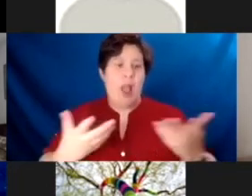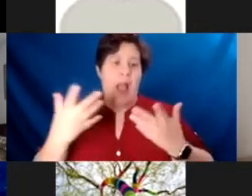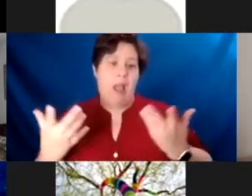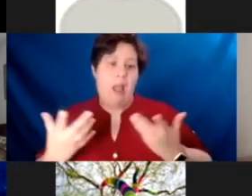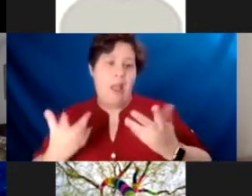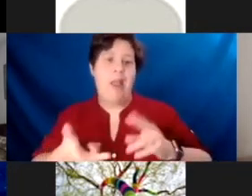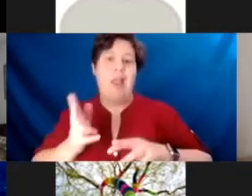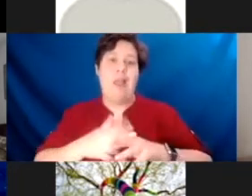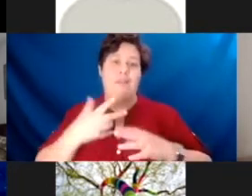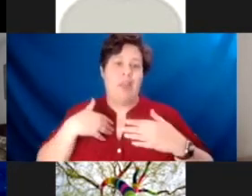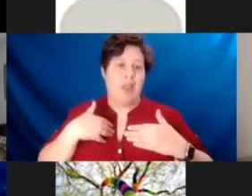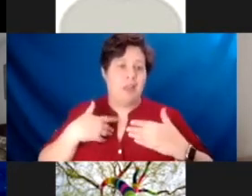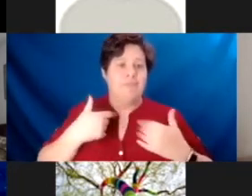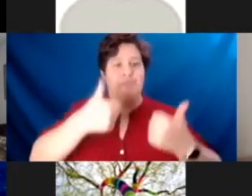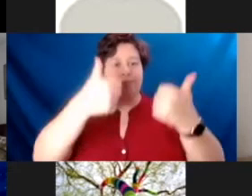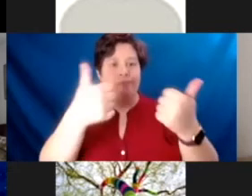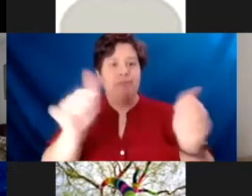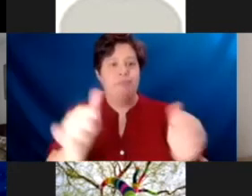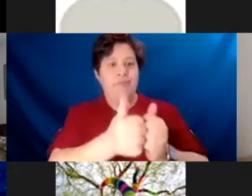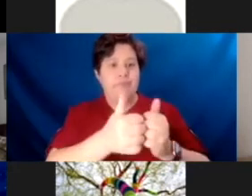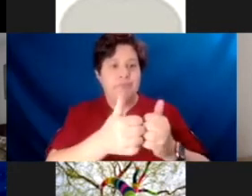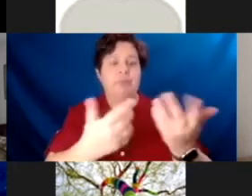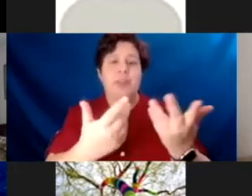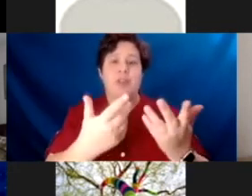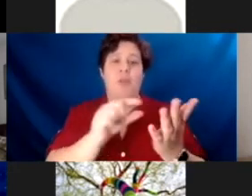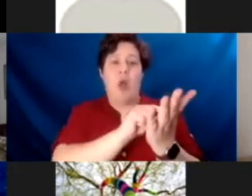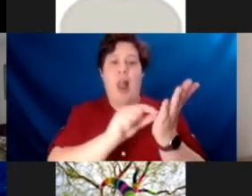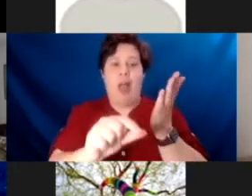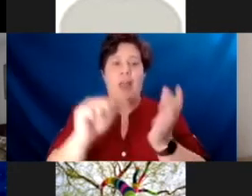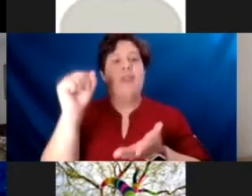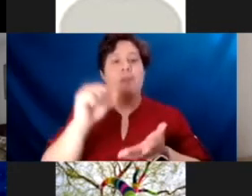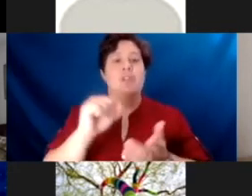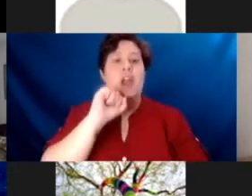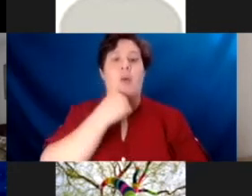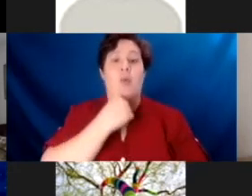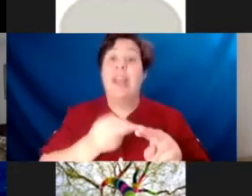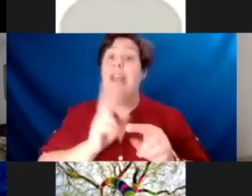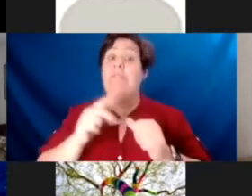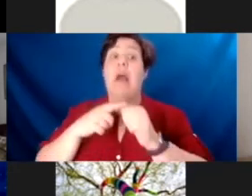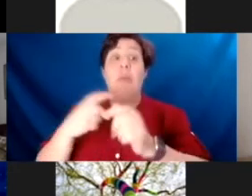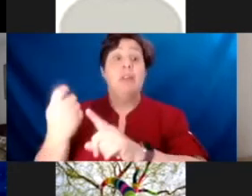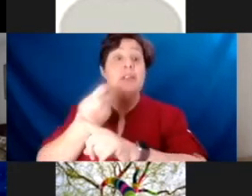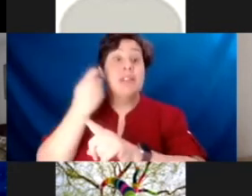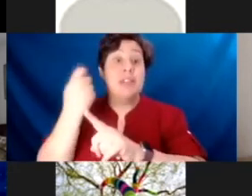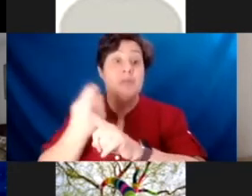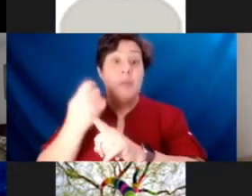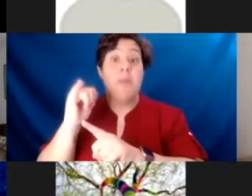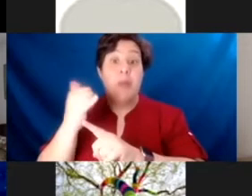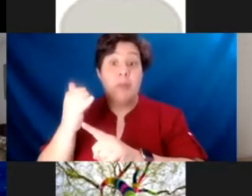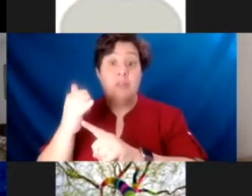green light. So I'd put a budget line in, and then if the application is successful, we would